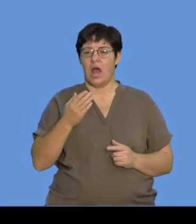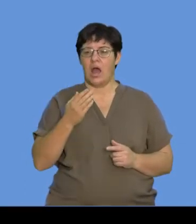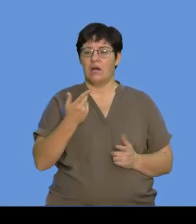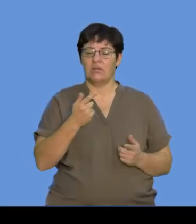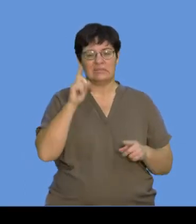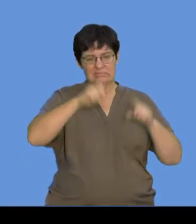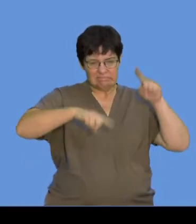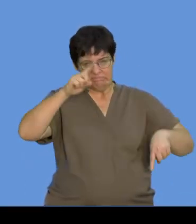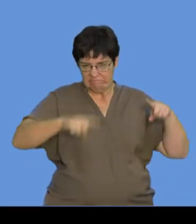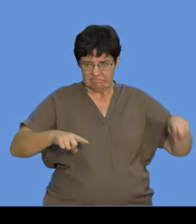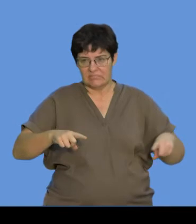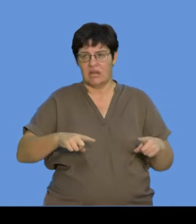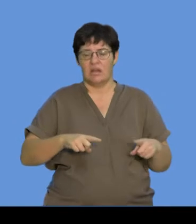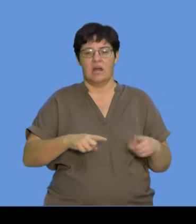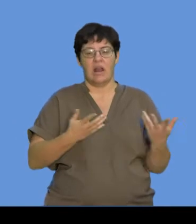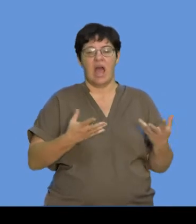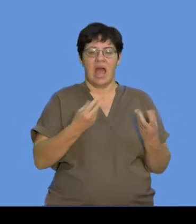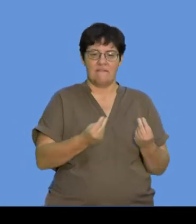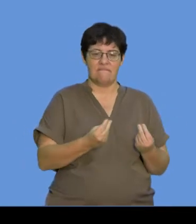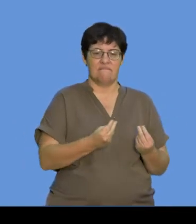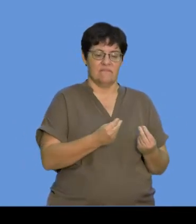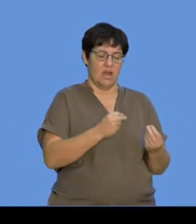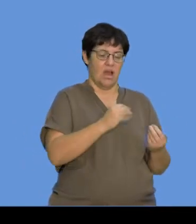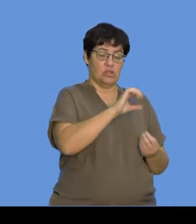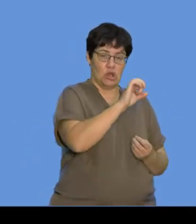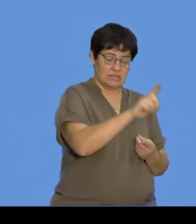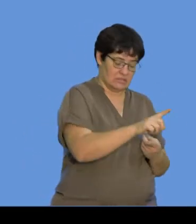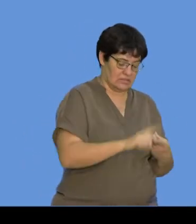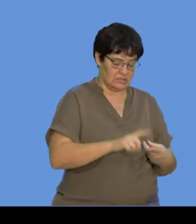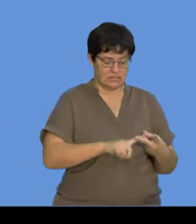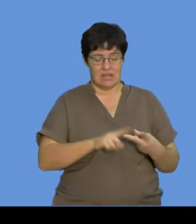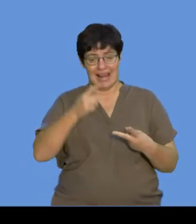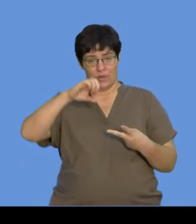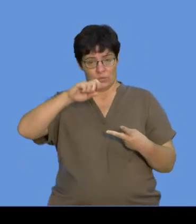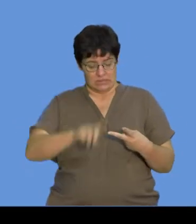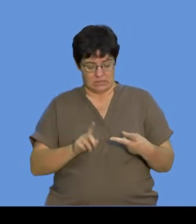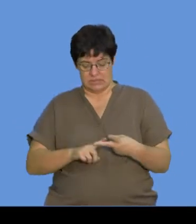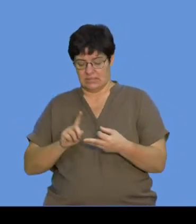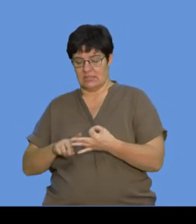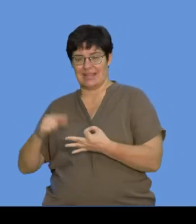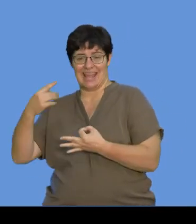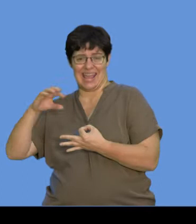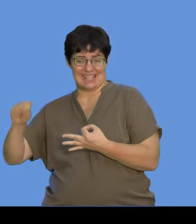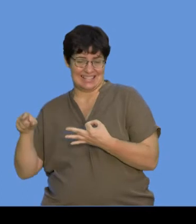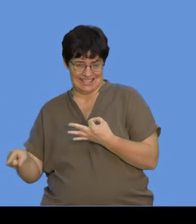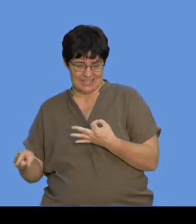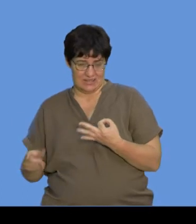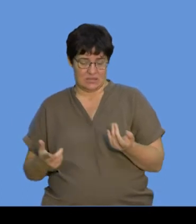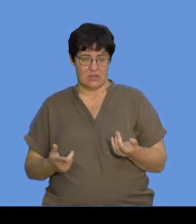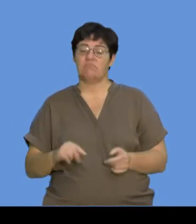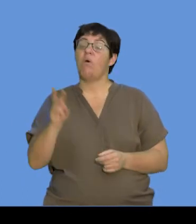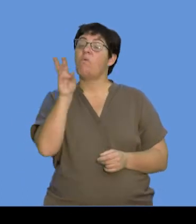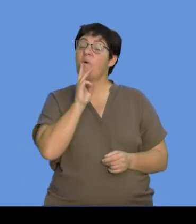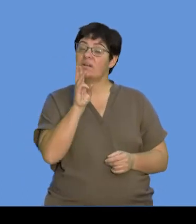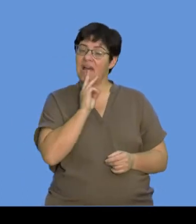different forms, which is a solid, a liquid, or a gas. So for the purpose of this discussion, we made reference to water